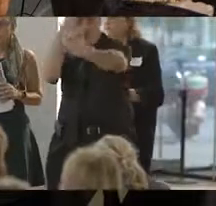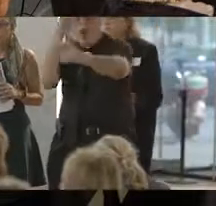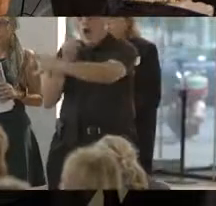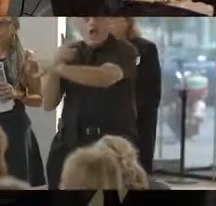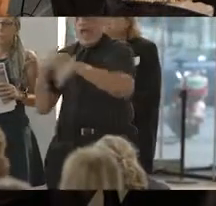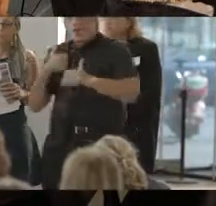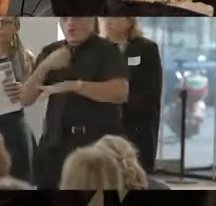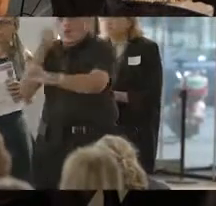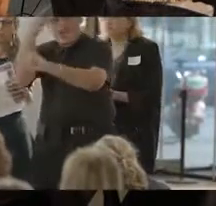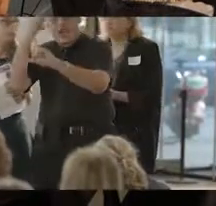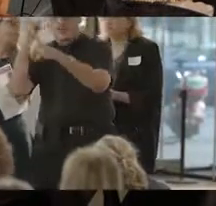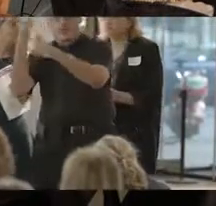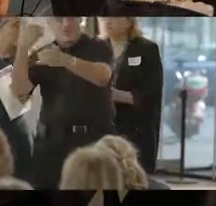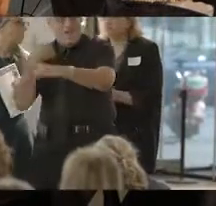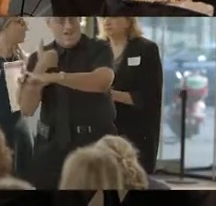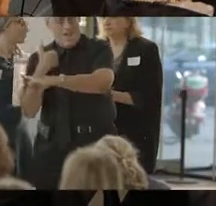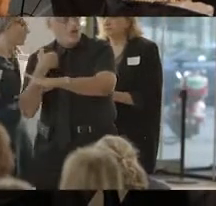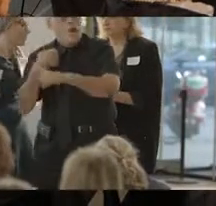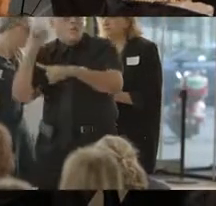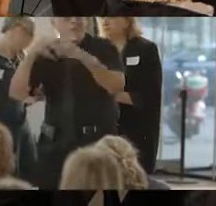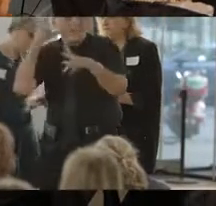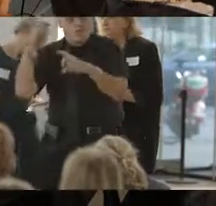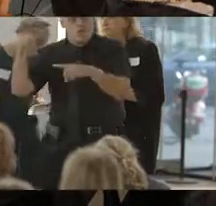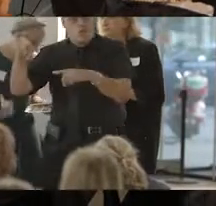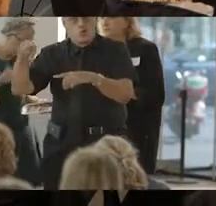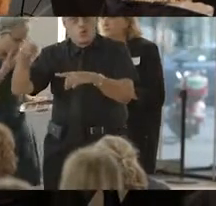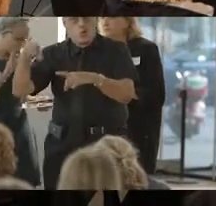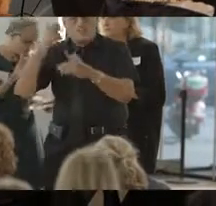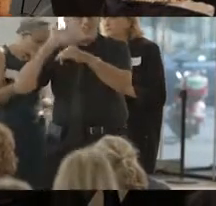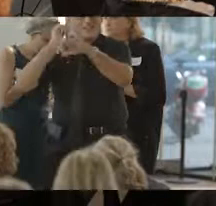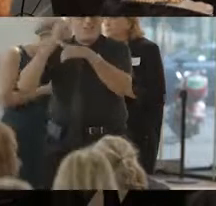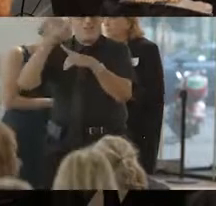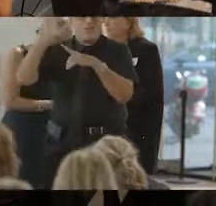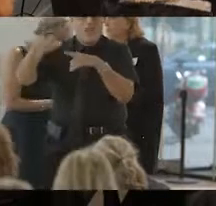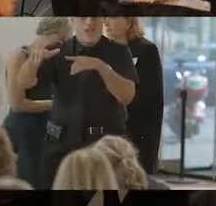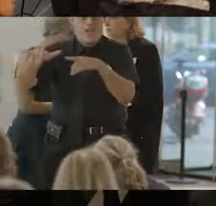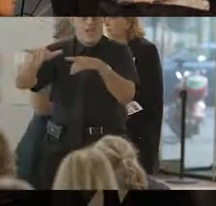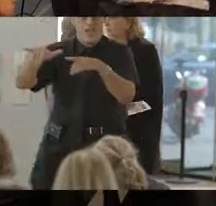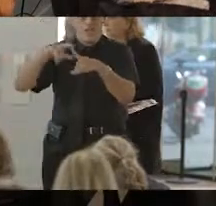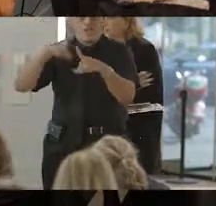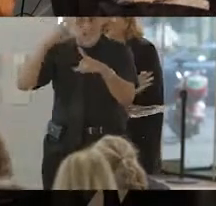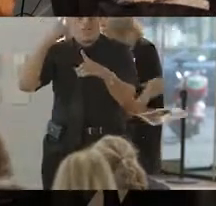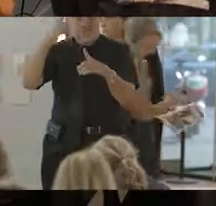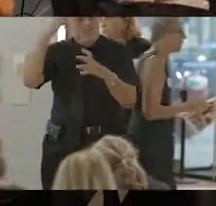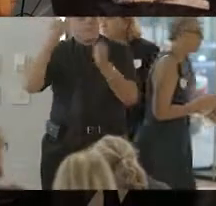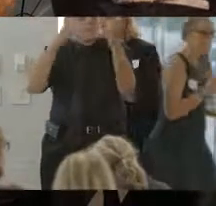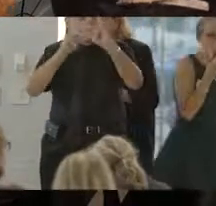I'm sorry, I understand you have a question, but we can't hear you. This is not how it's set up to the question and answer.